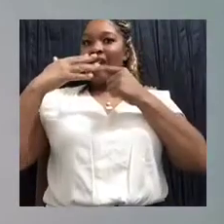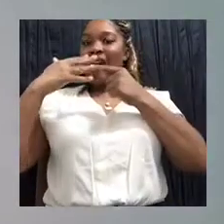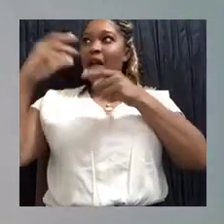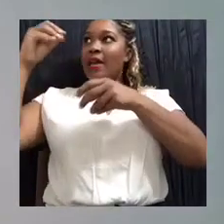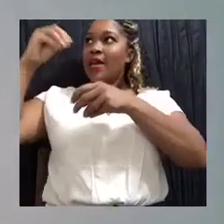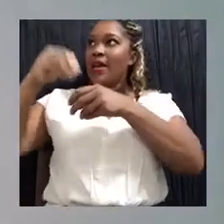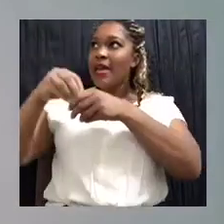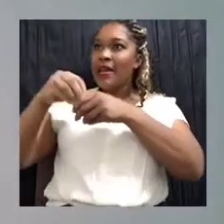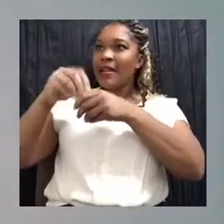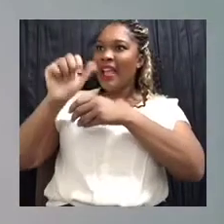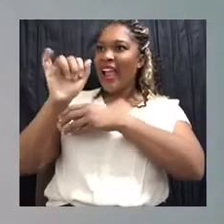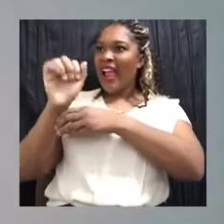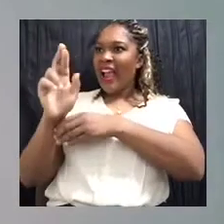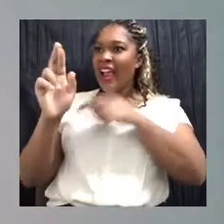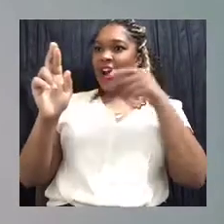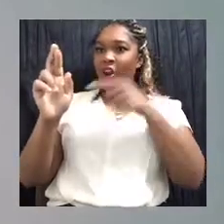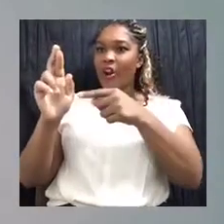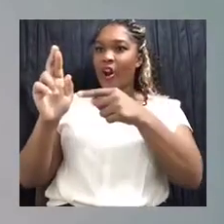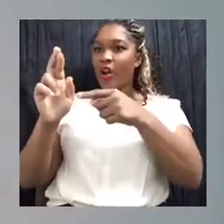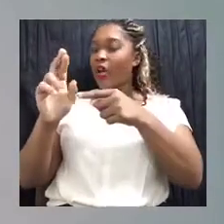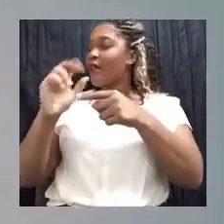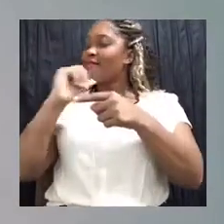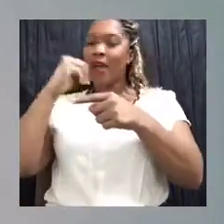is without color,